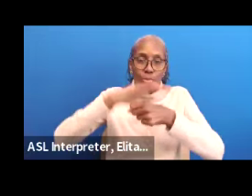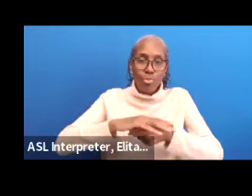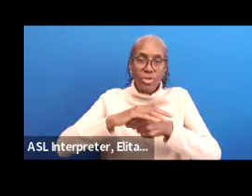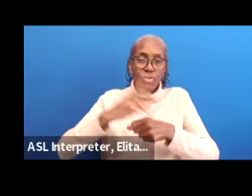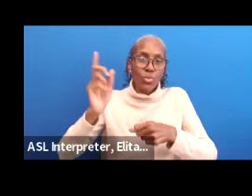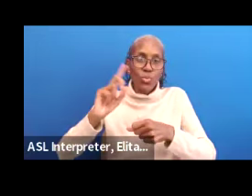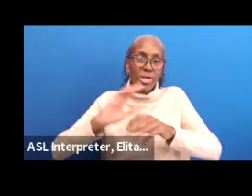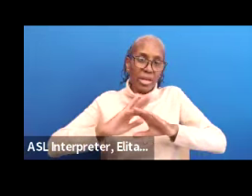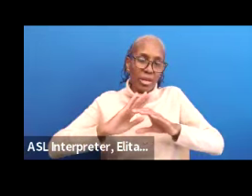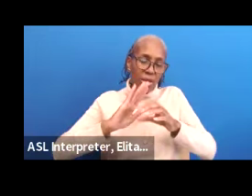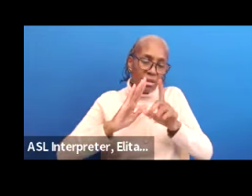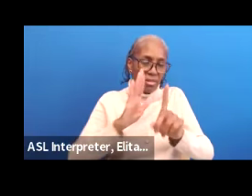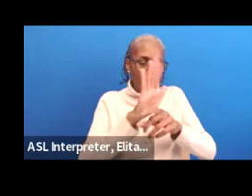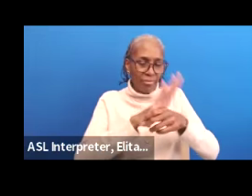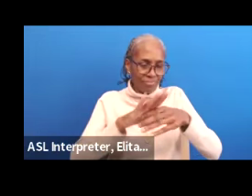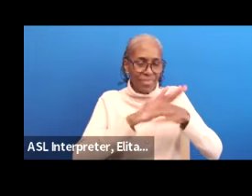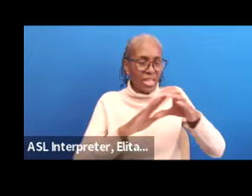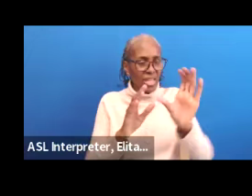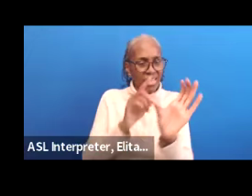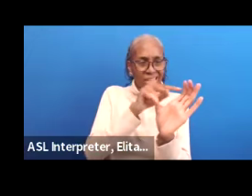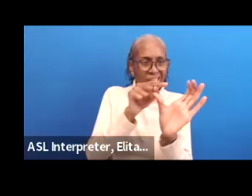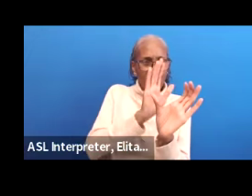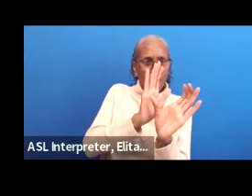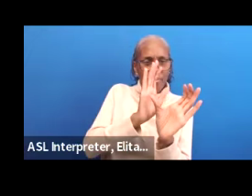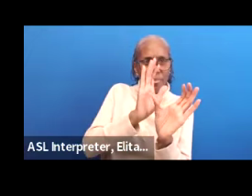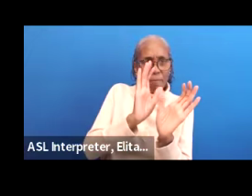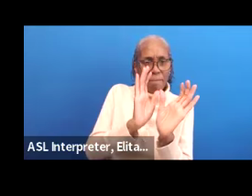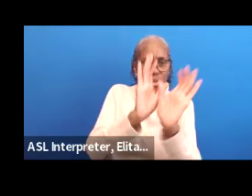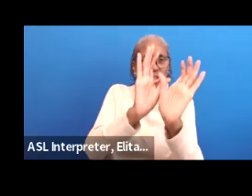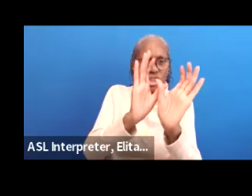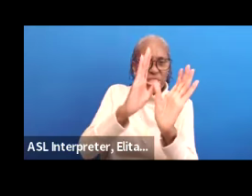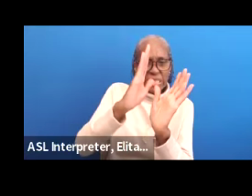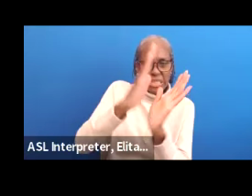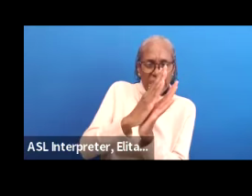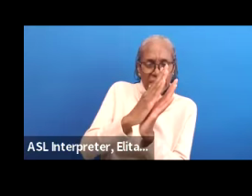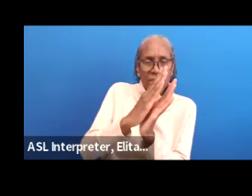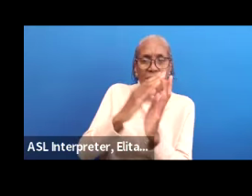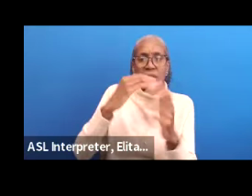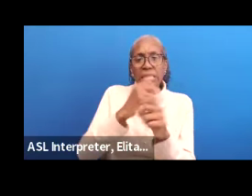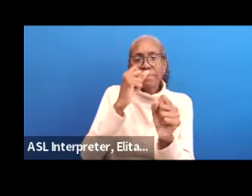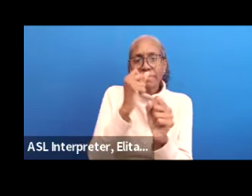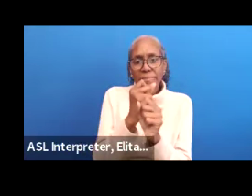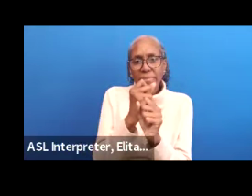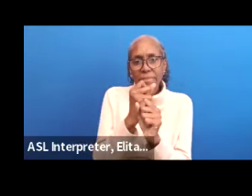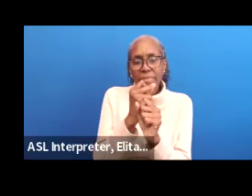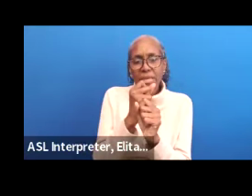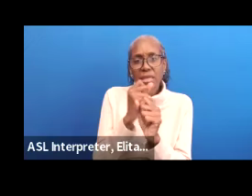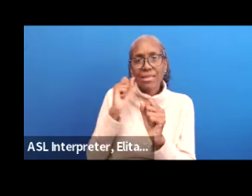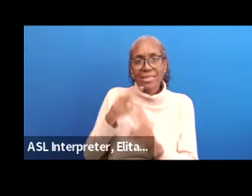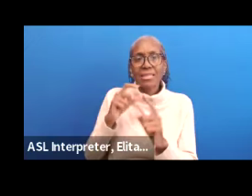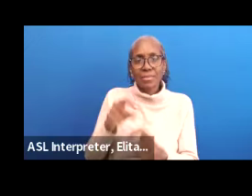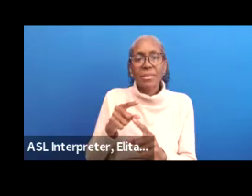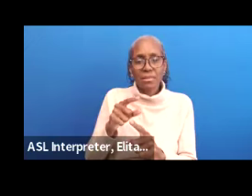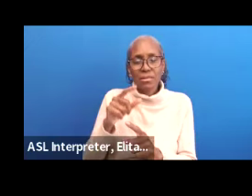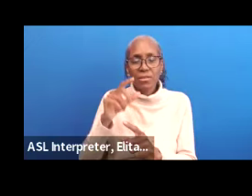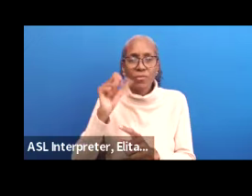pushing on that area, helping to create a stimulus for the